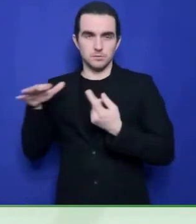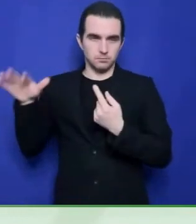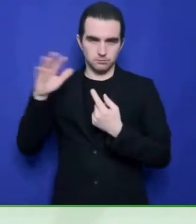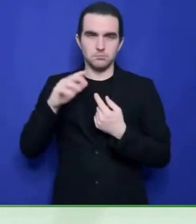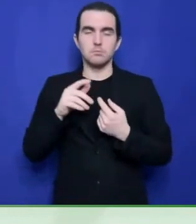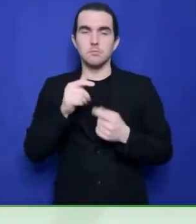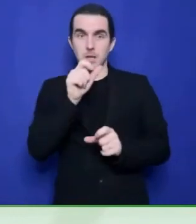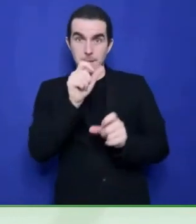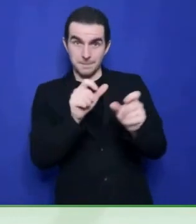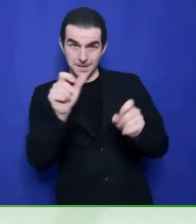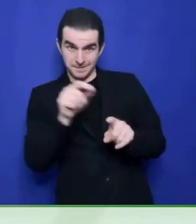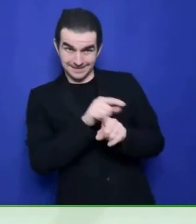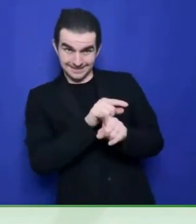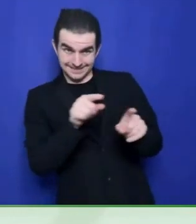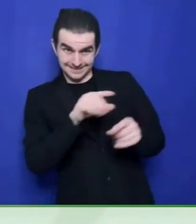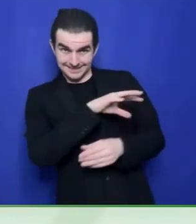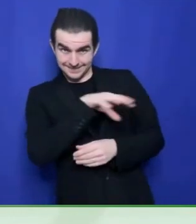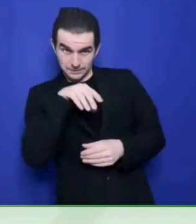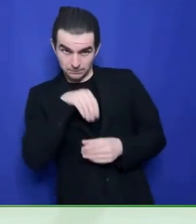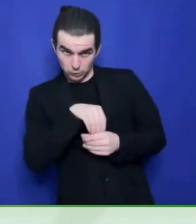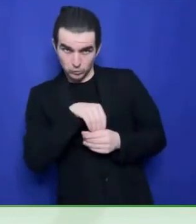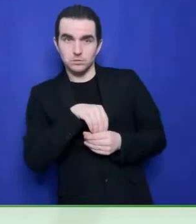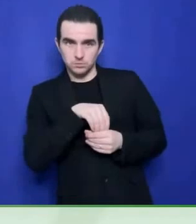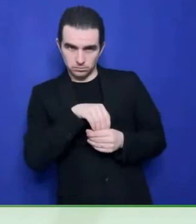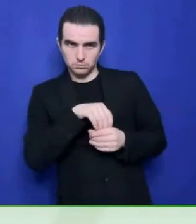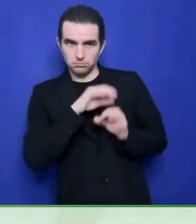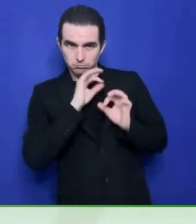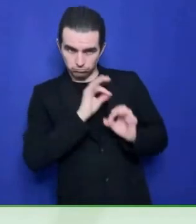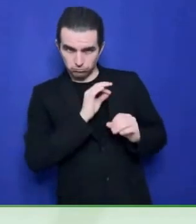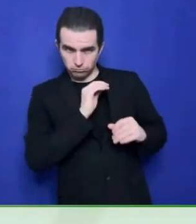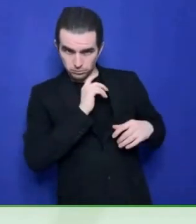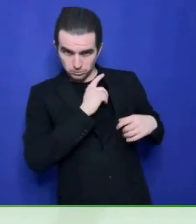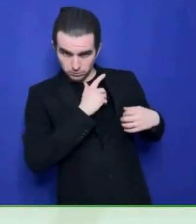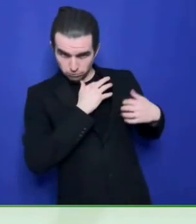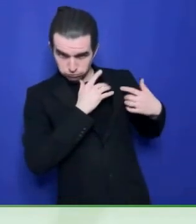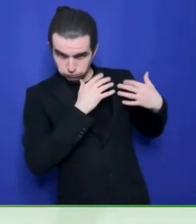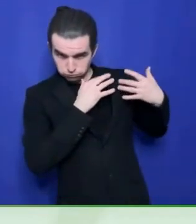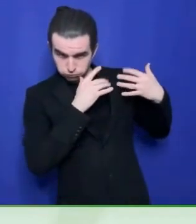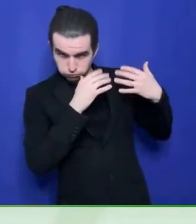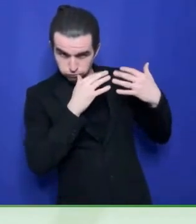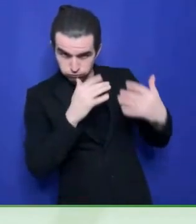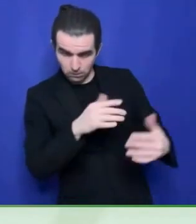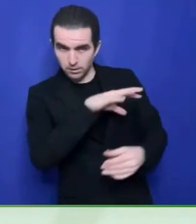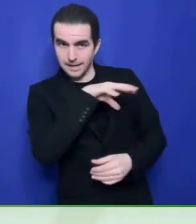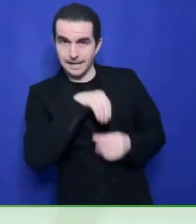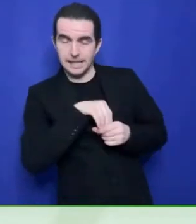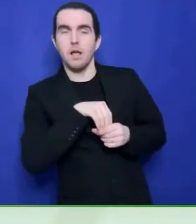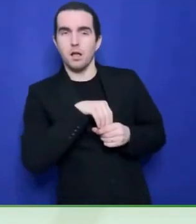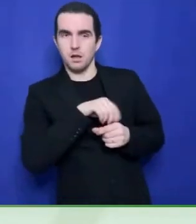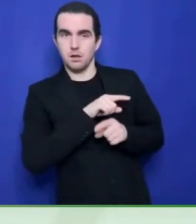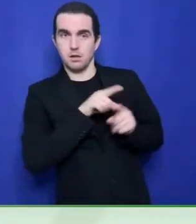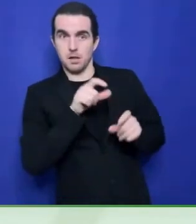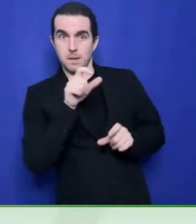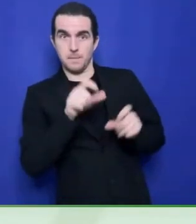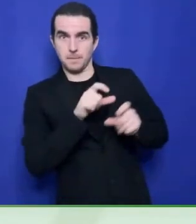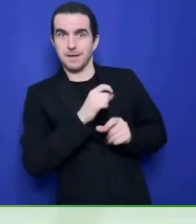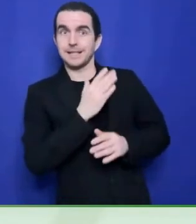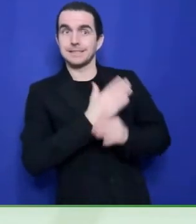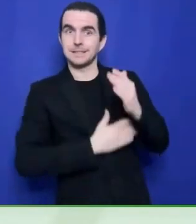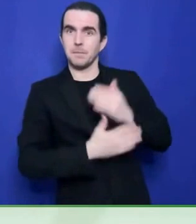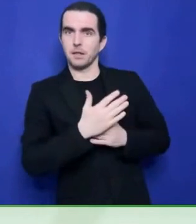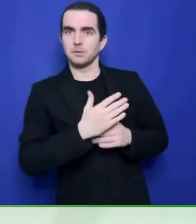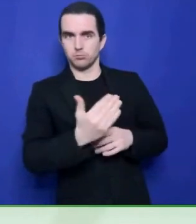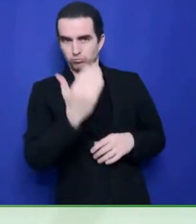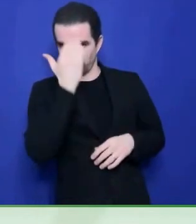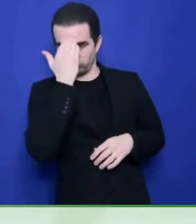the process from the beginning. We are now developing a system which will allow citizens to